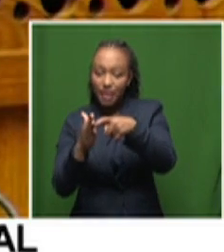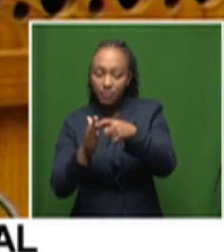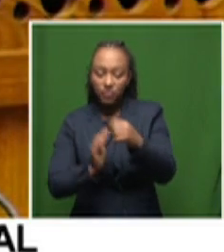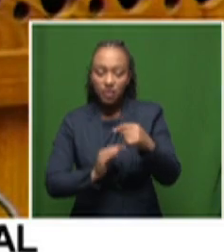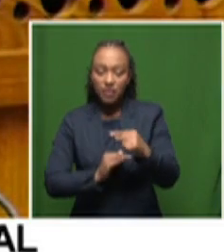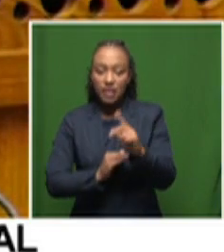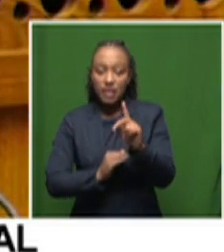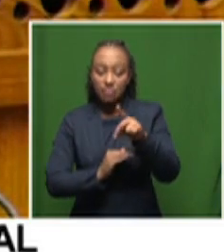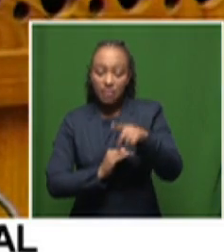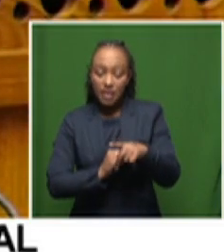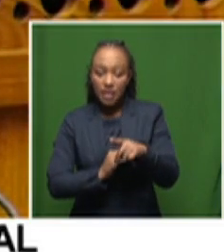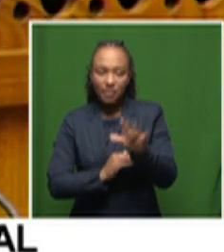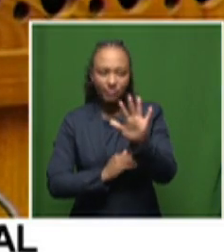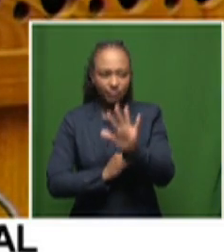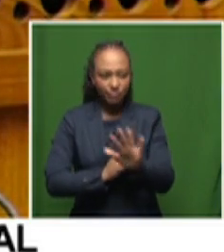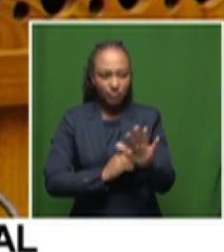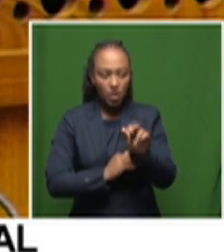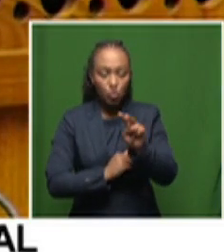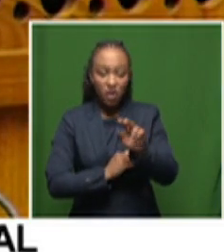ratio at around